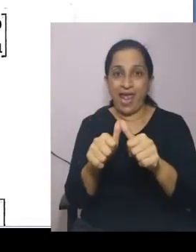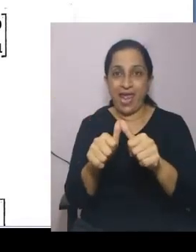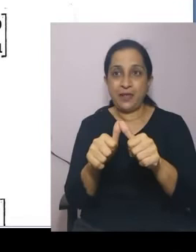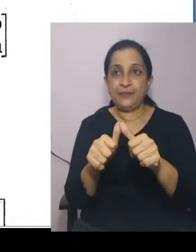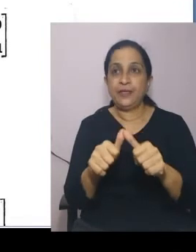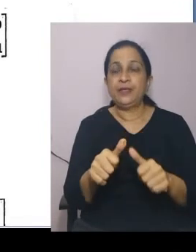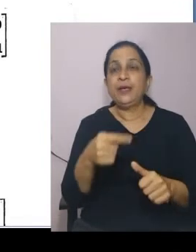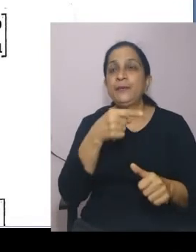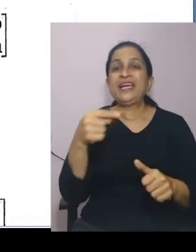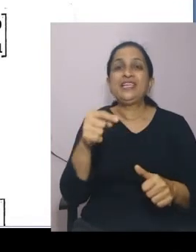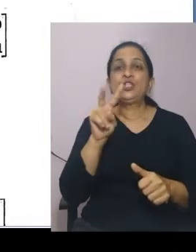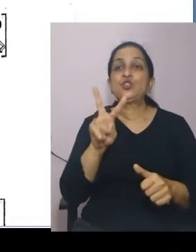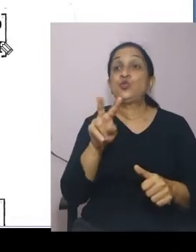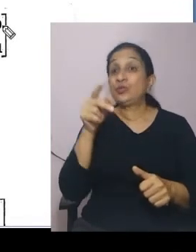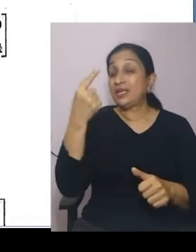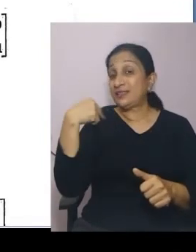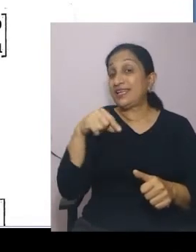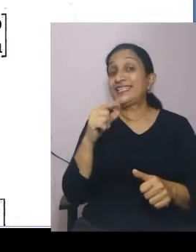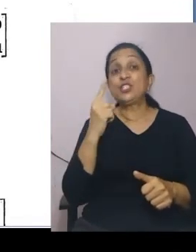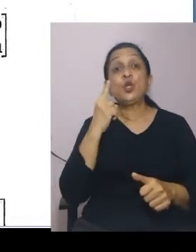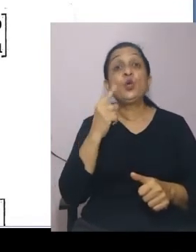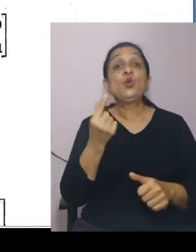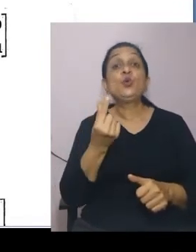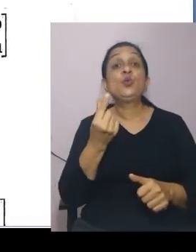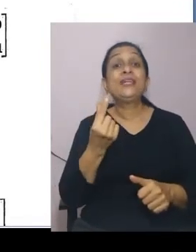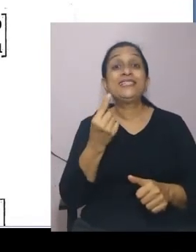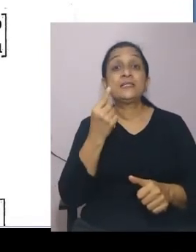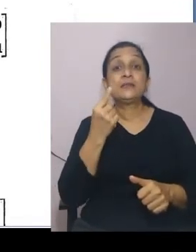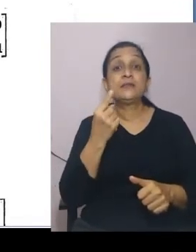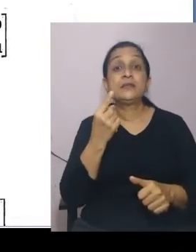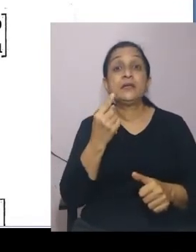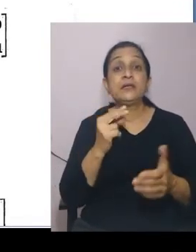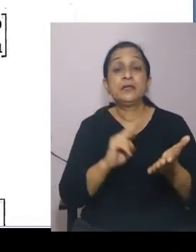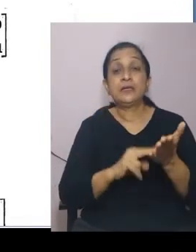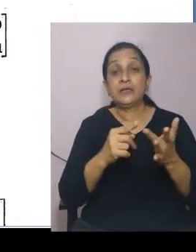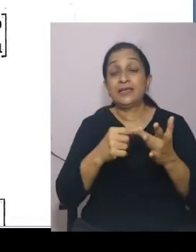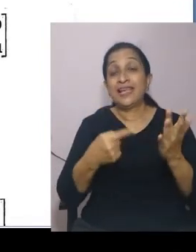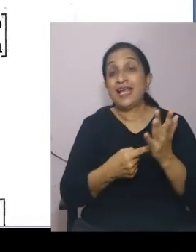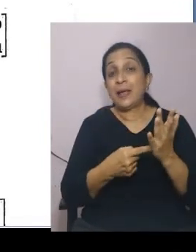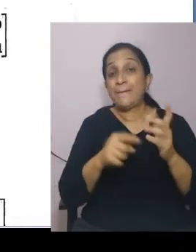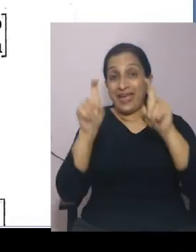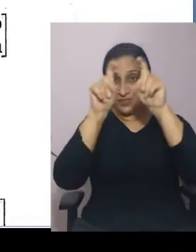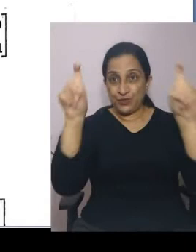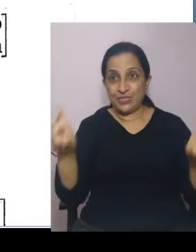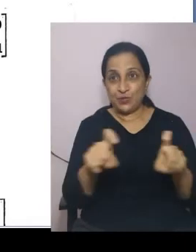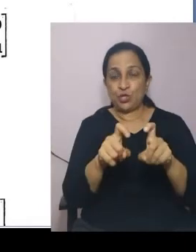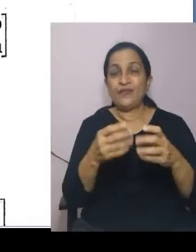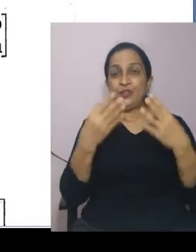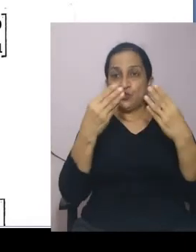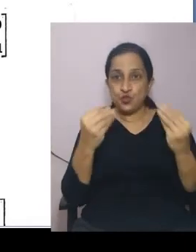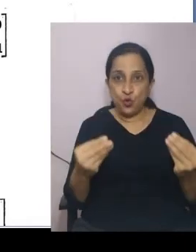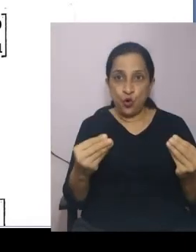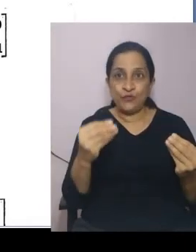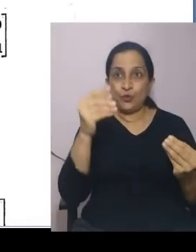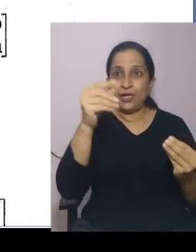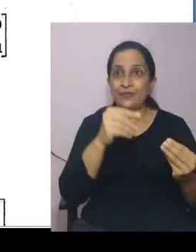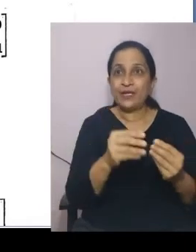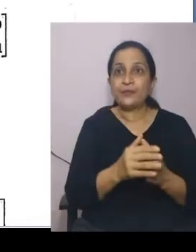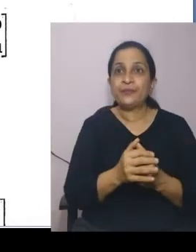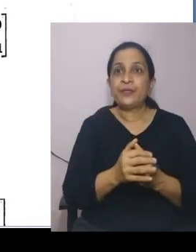2 times I is unit matrix, that is 1 1 0 0. If you solve this one, okay,